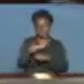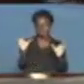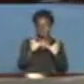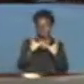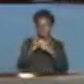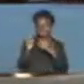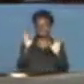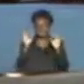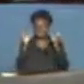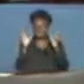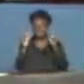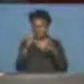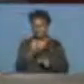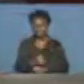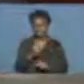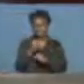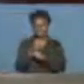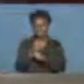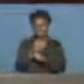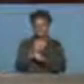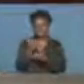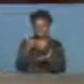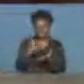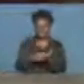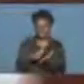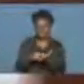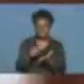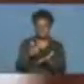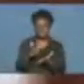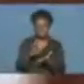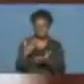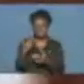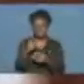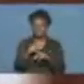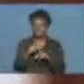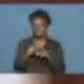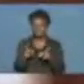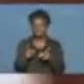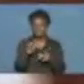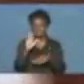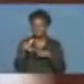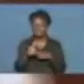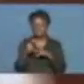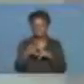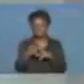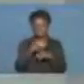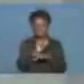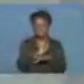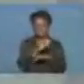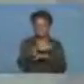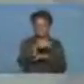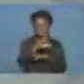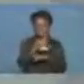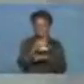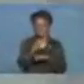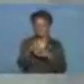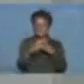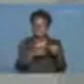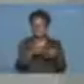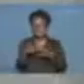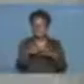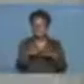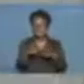supporting affidavits, but not submissions, all in an effort to appeal a ruling from Justice Cheryl Grant Thompson, in which she